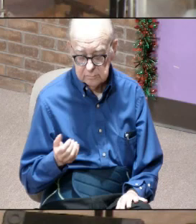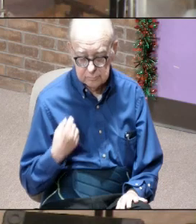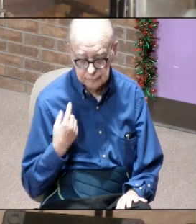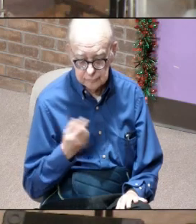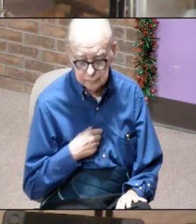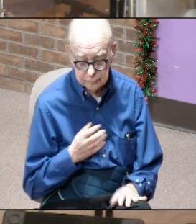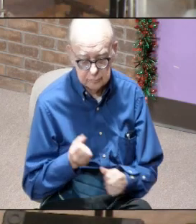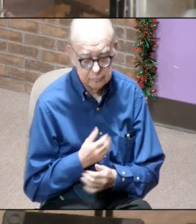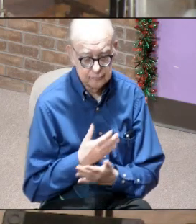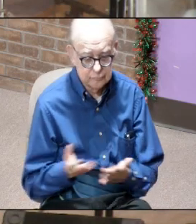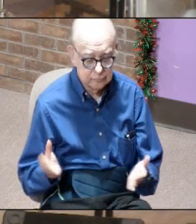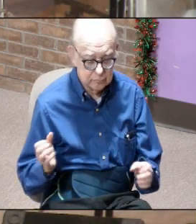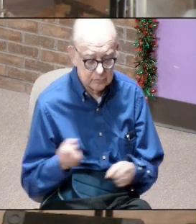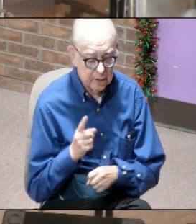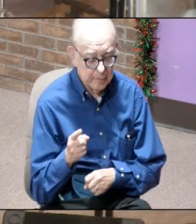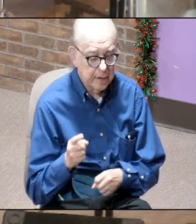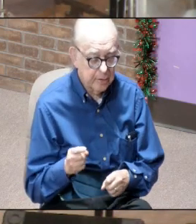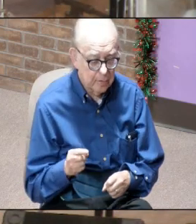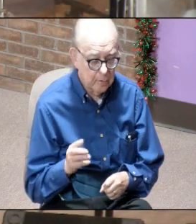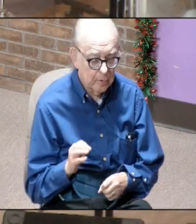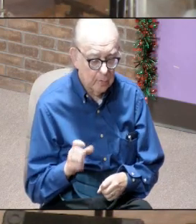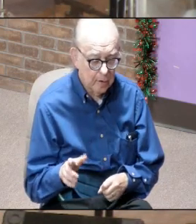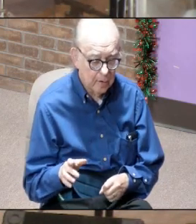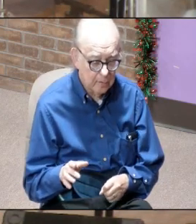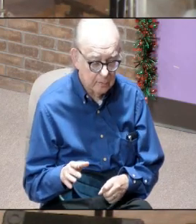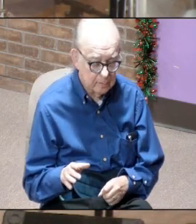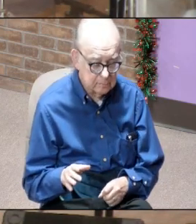We've got stuff that's going to make you well.